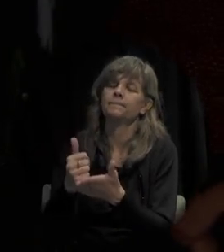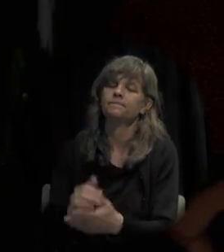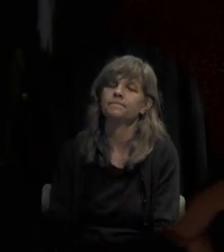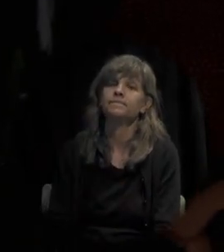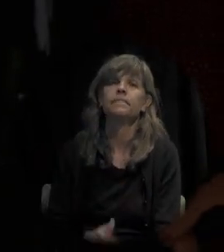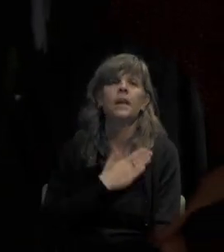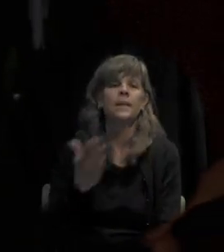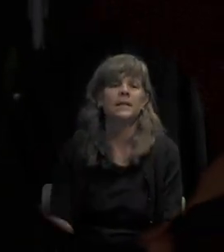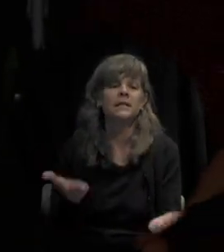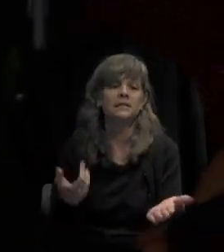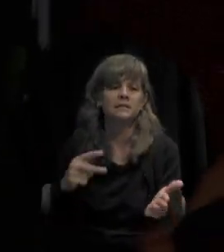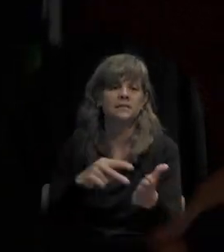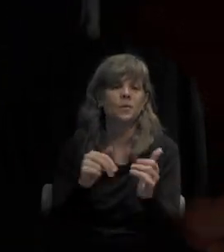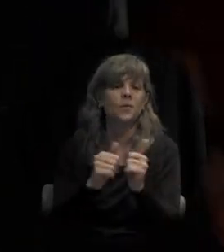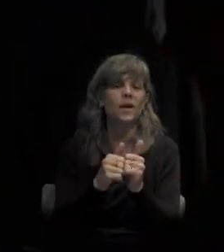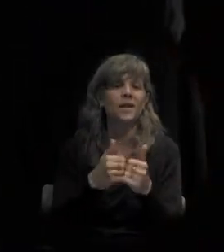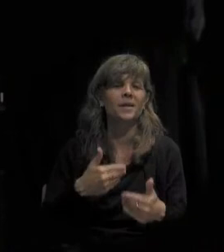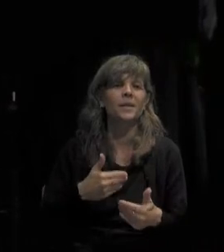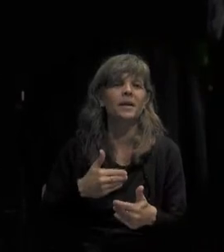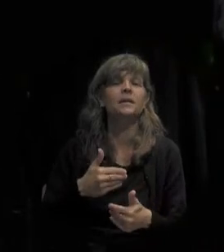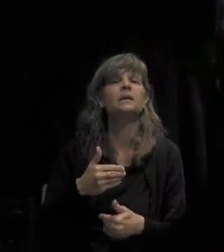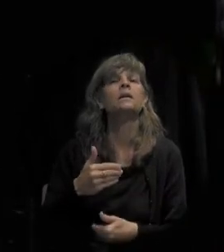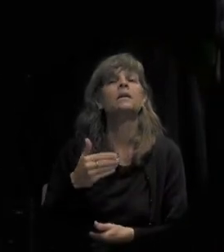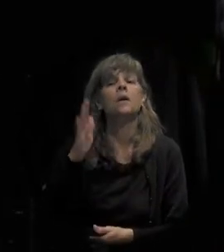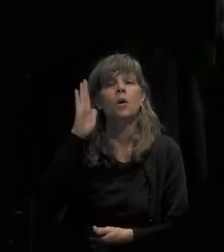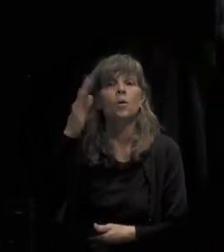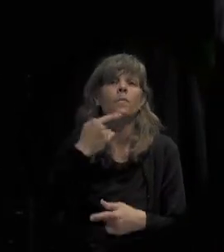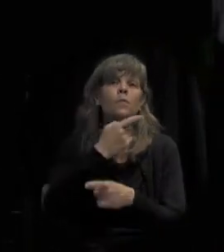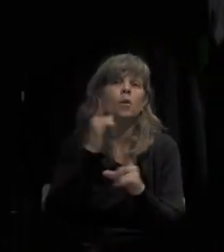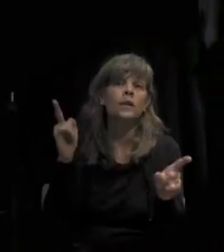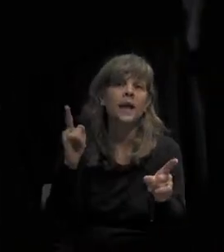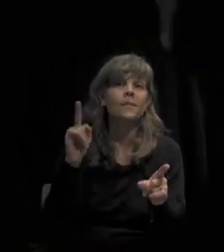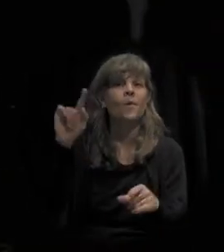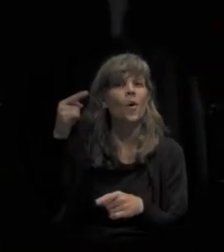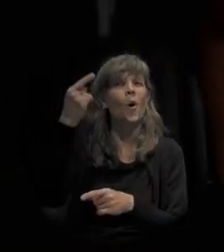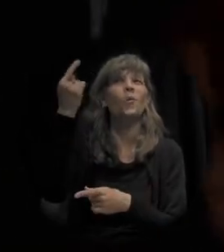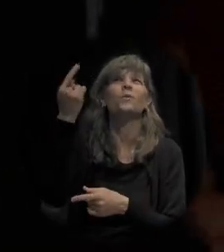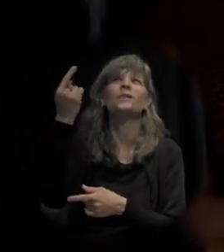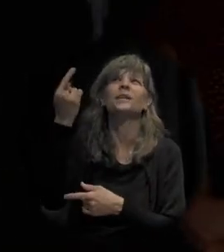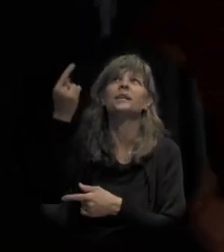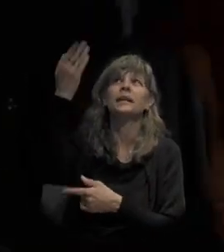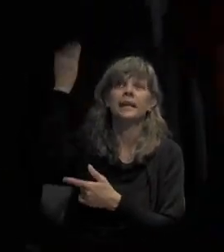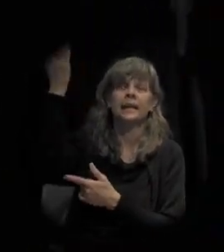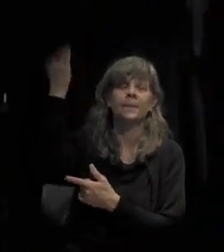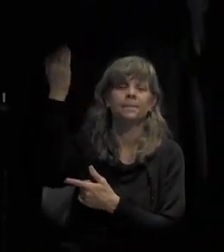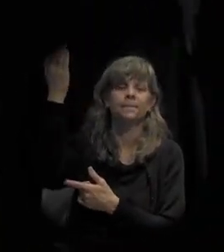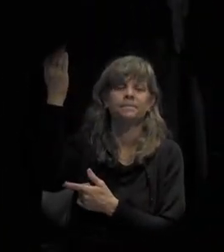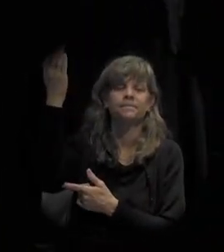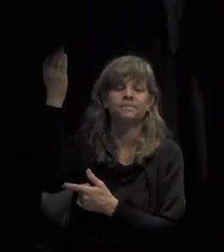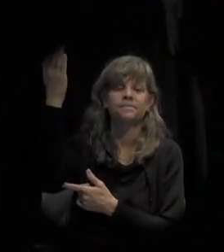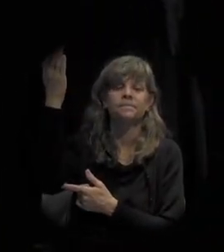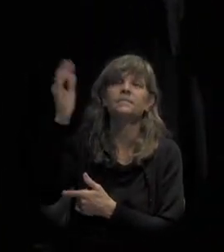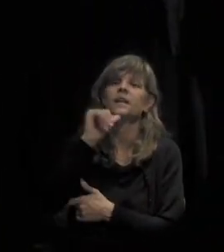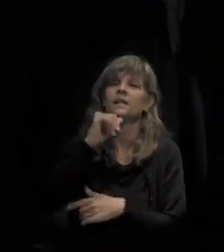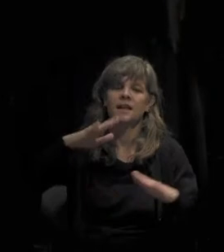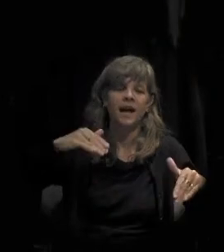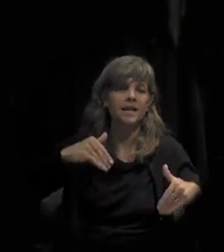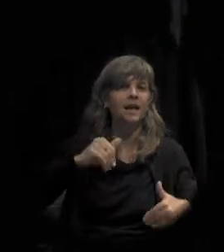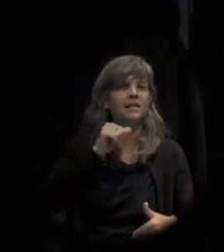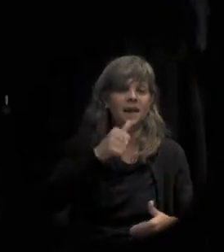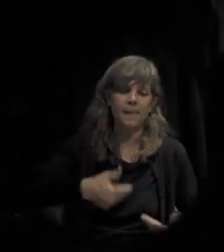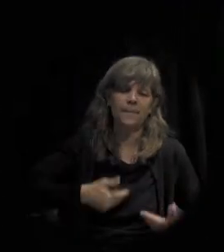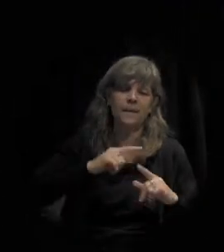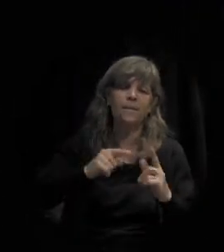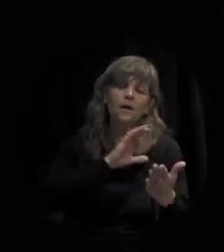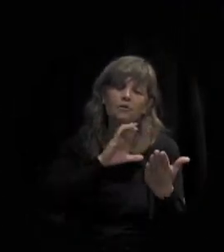Please rise with me as we are reminded and as we proclaim that it is only Him, not yet not I, but